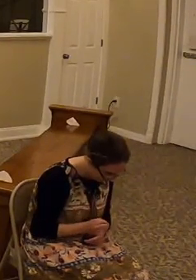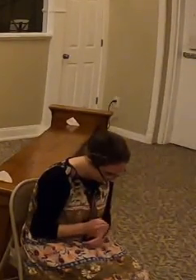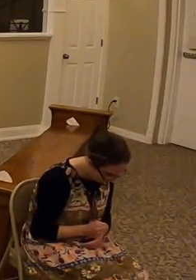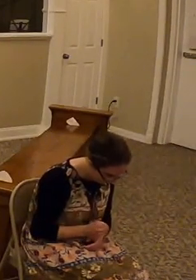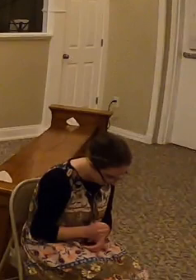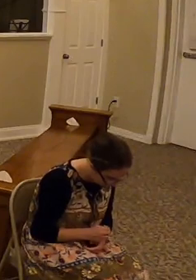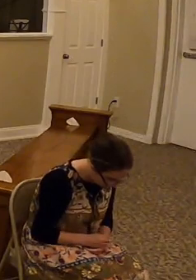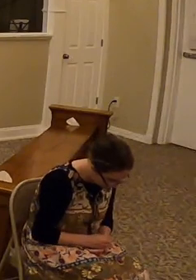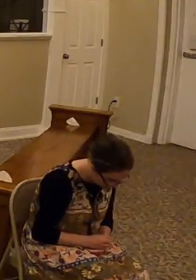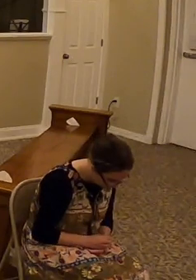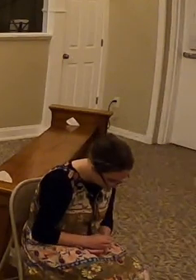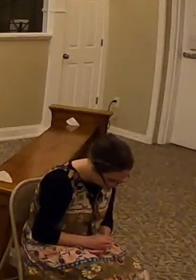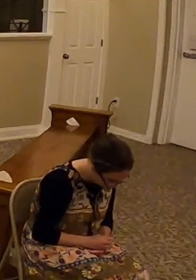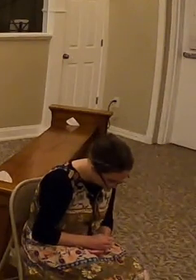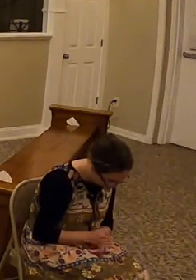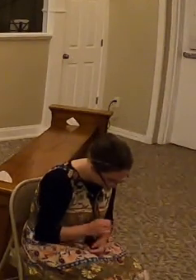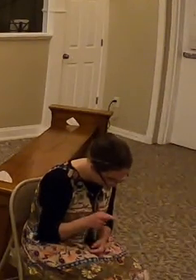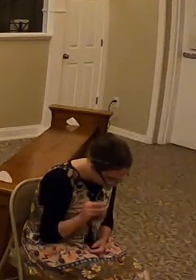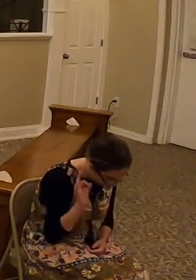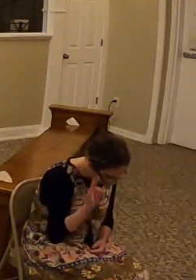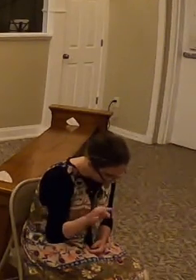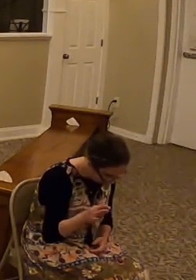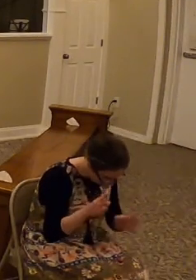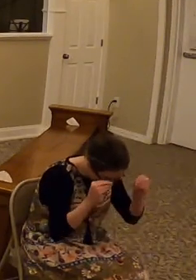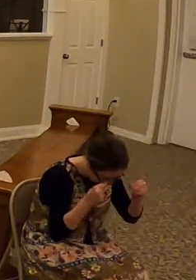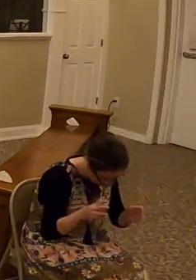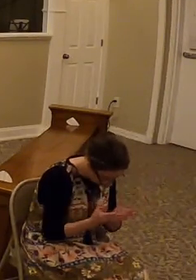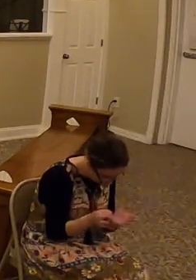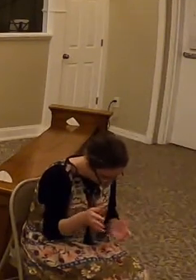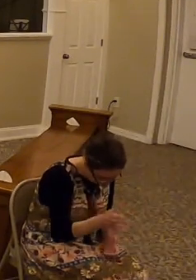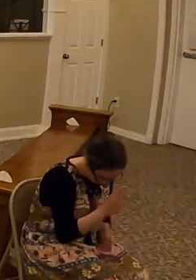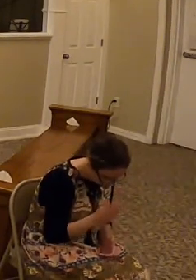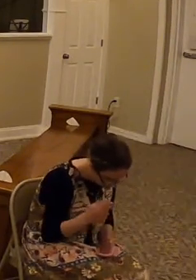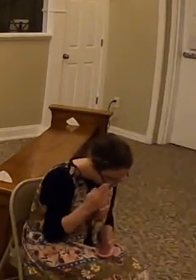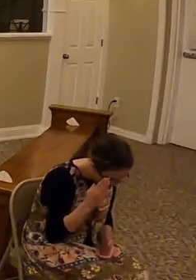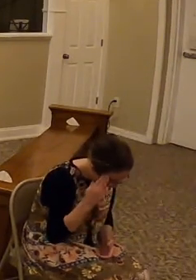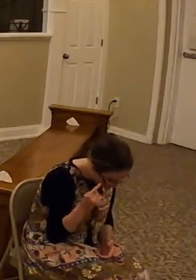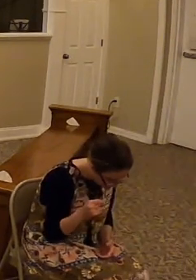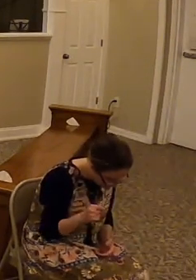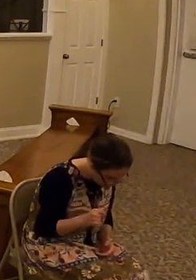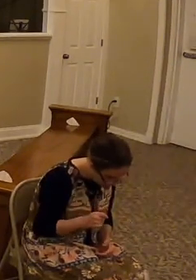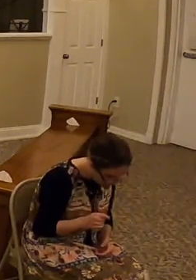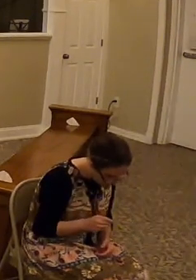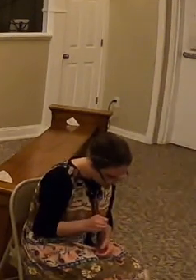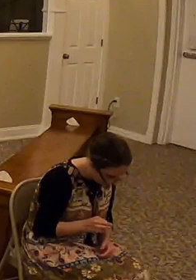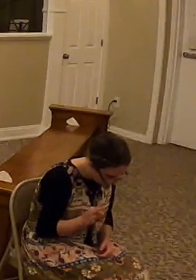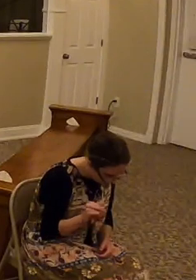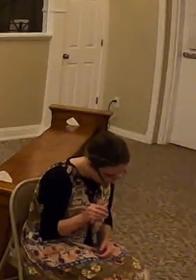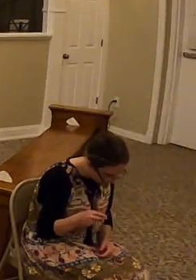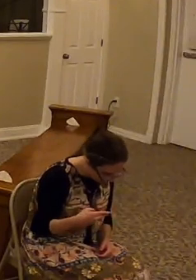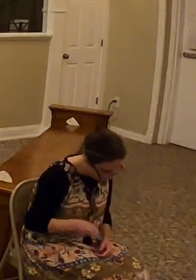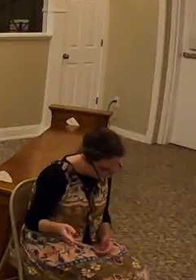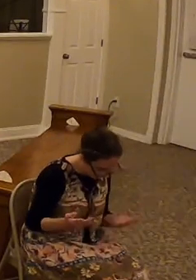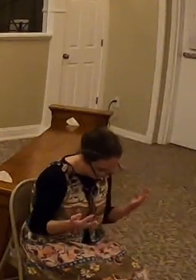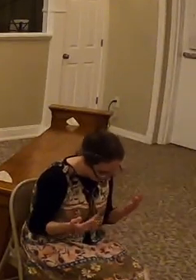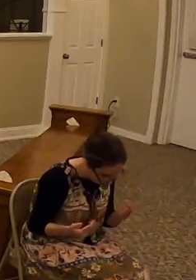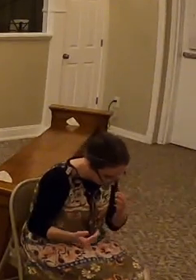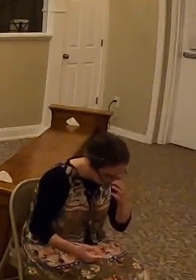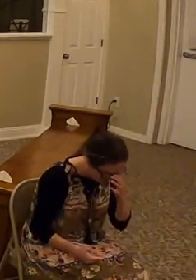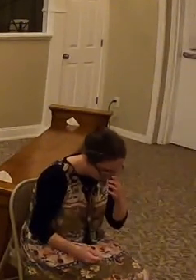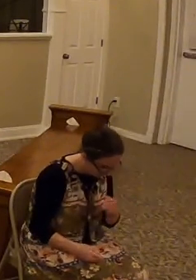watching a soul purposely ignore the preaching and teaching of the Word of God, knowing they were sealing their fate to